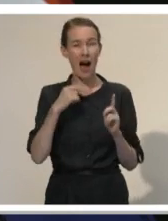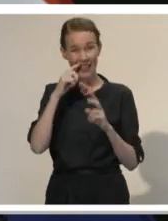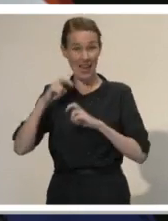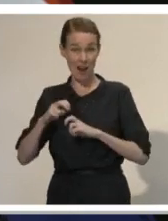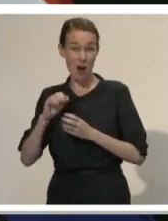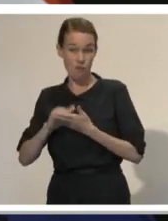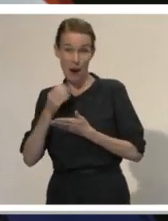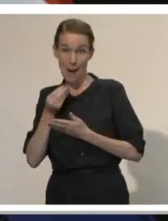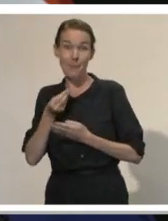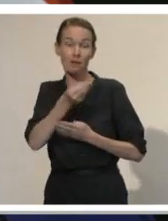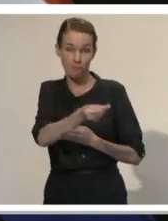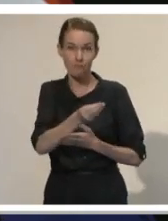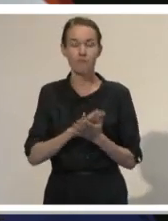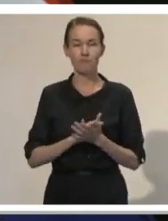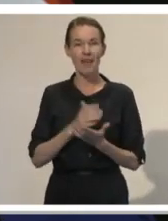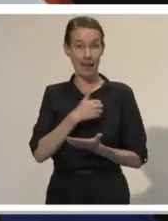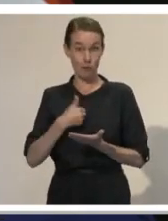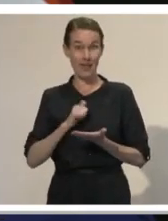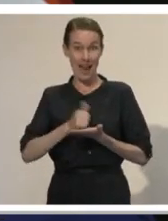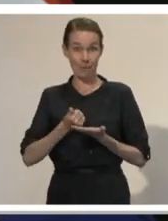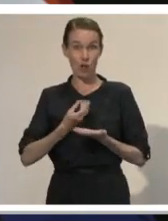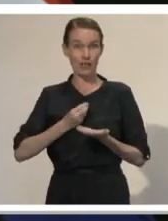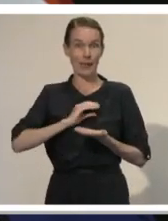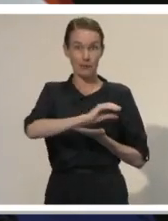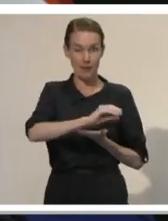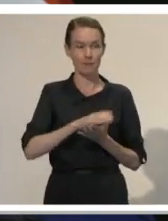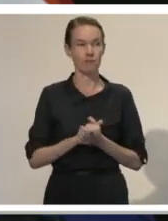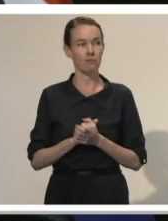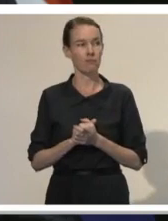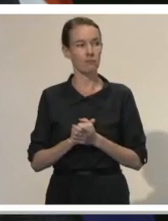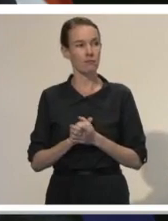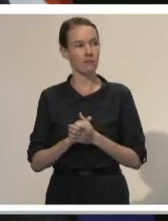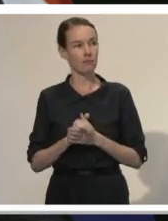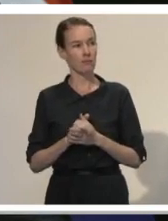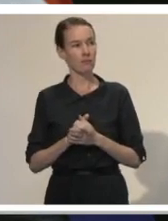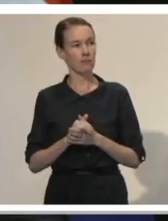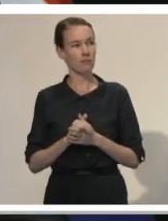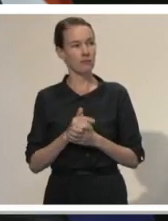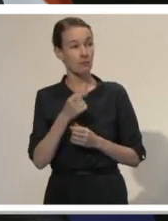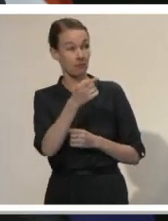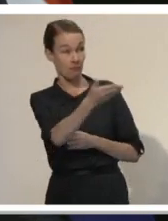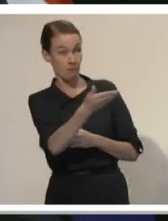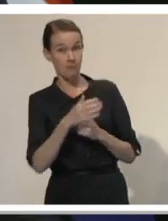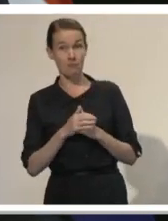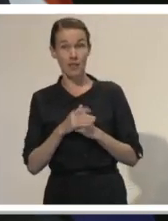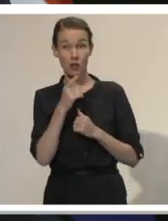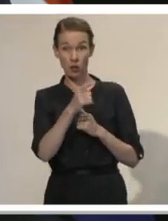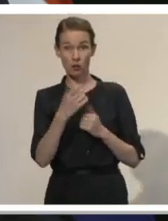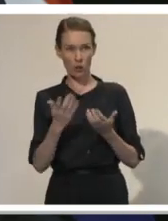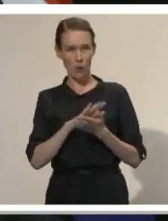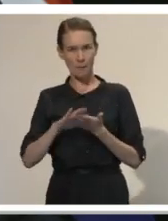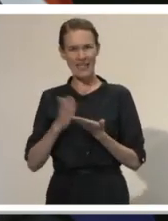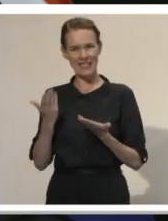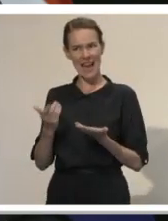ballpark for government advertising spend. More than half on advertising on Google and Facebook than you are on the media support package.